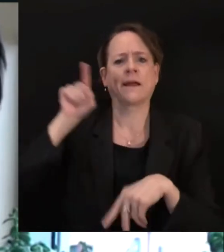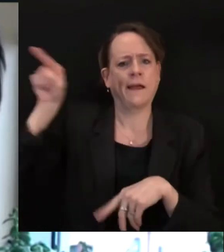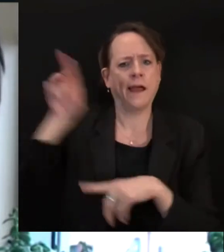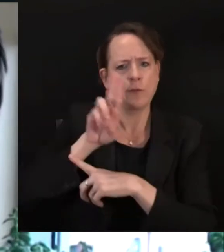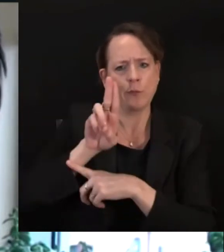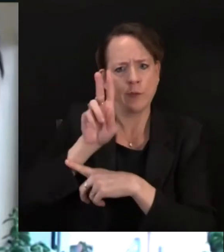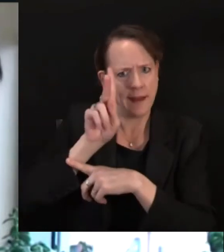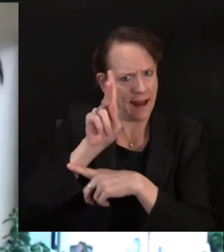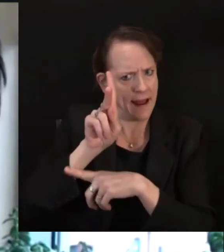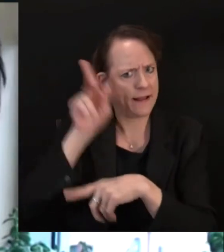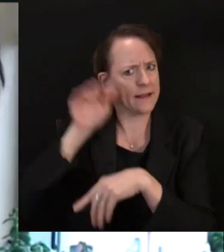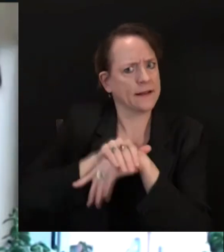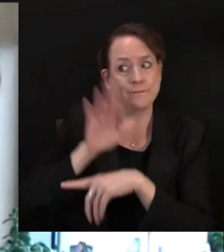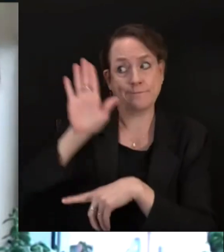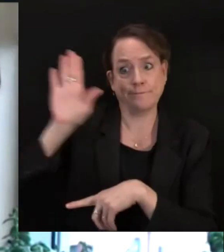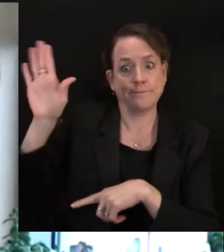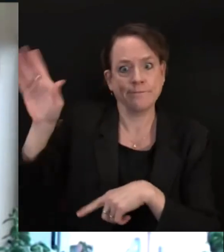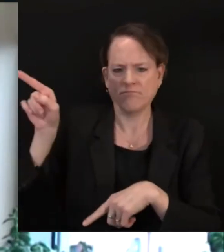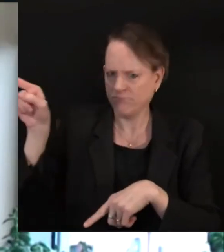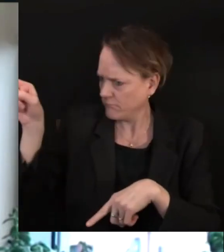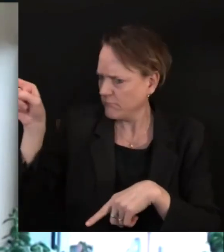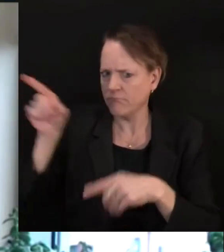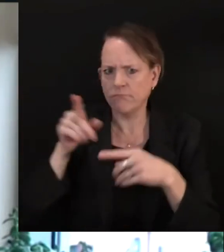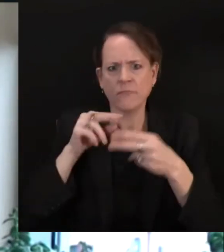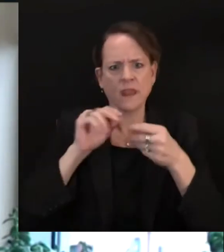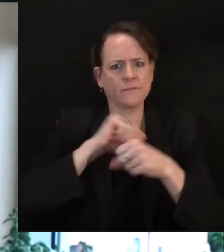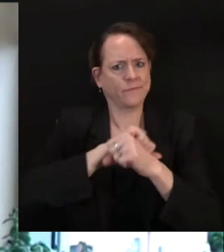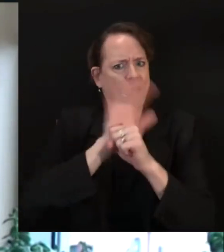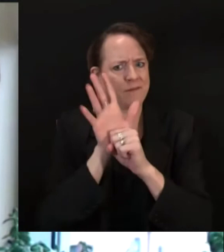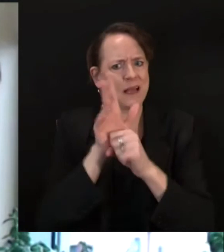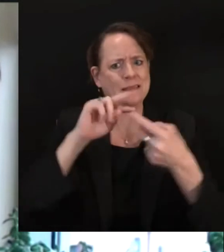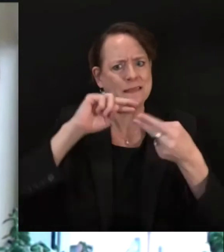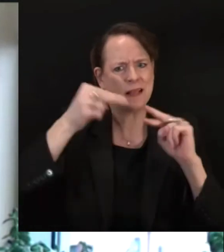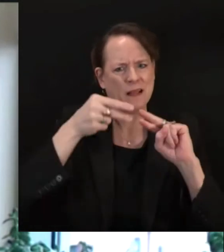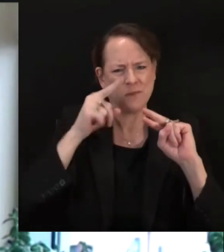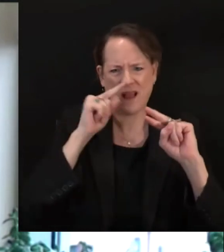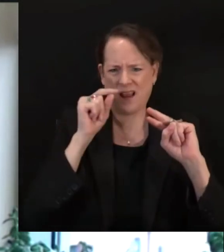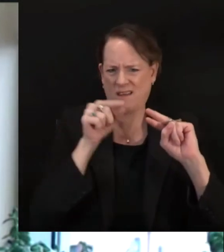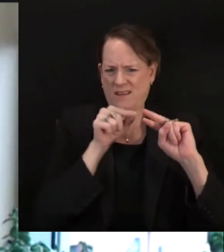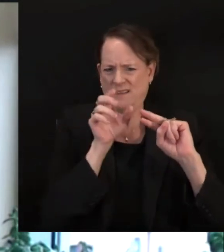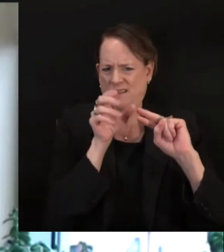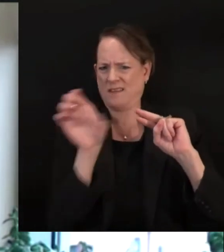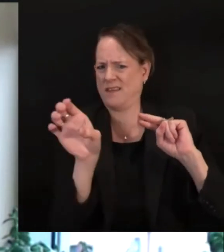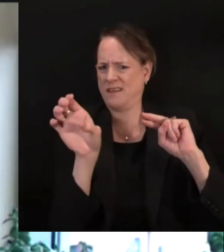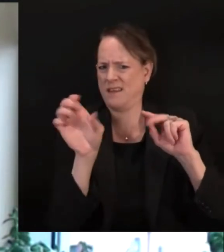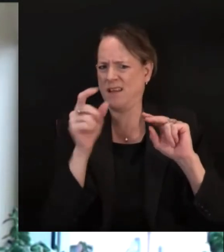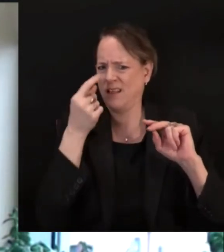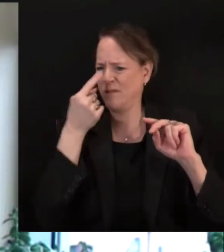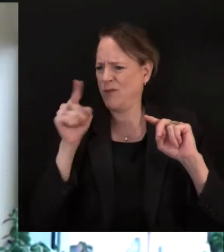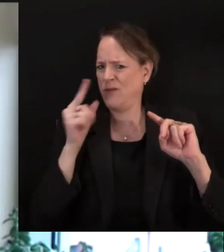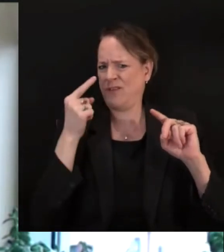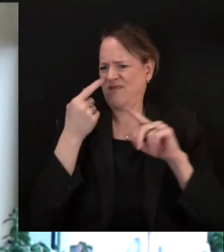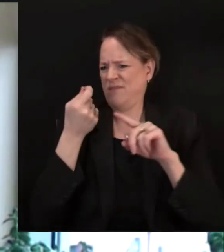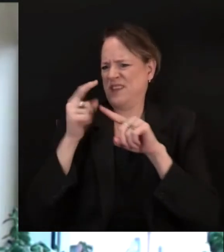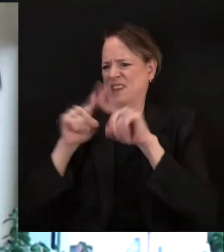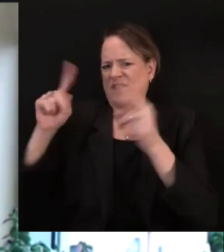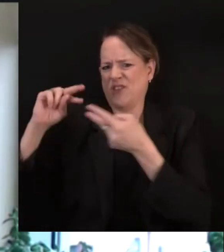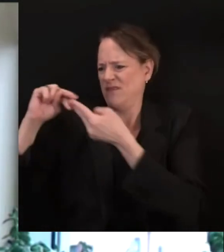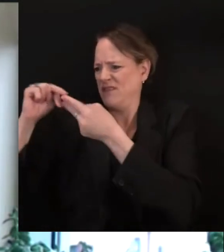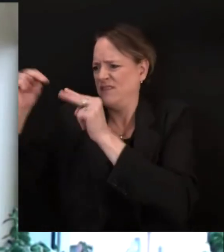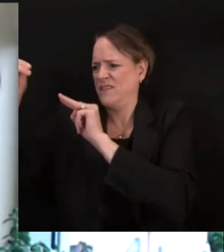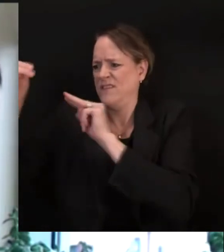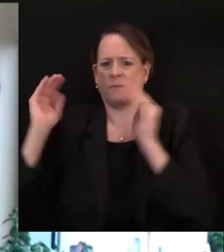of gene mutations which make it unique that seems to be associated with a cluster that's spreading faster. There